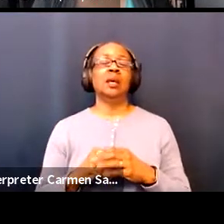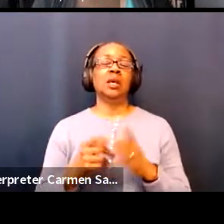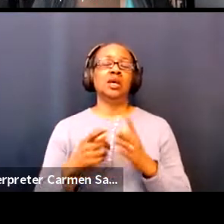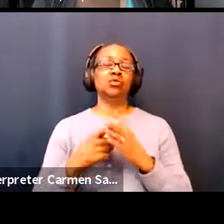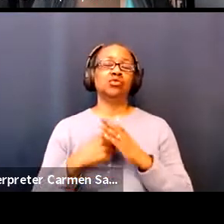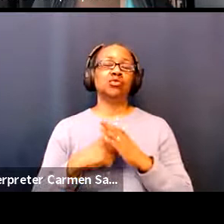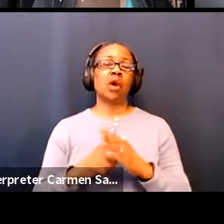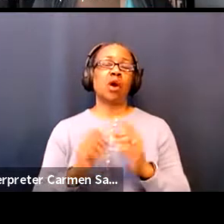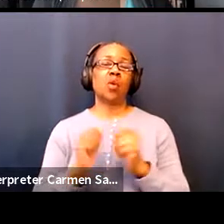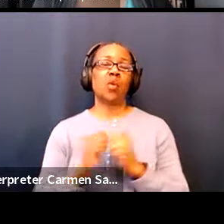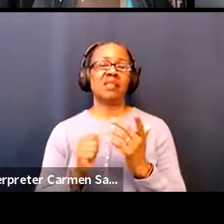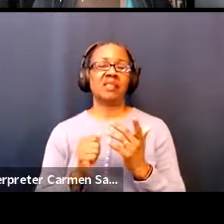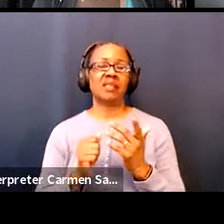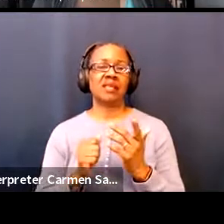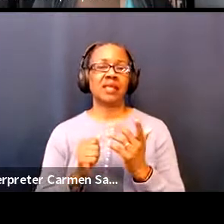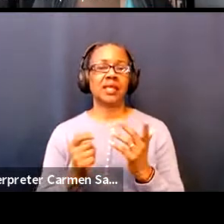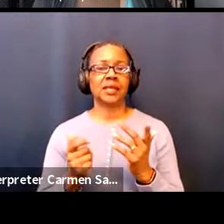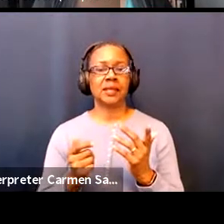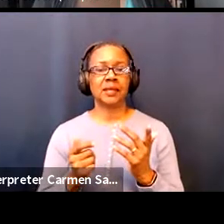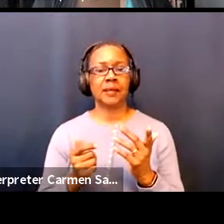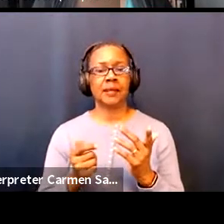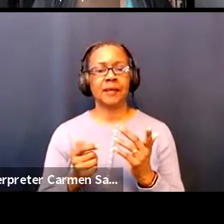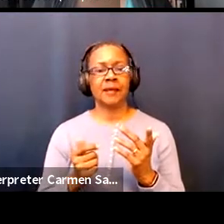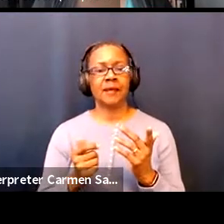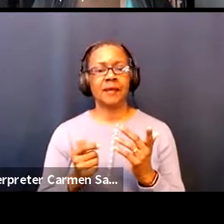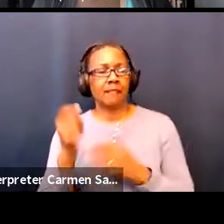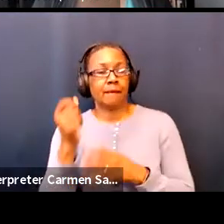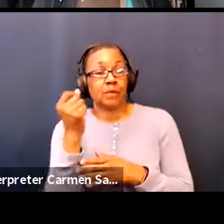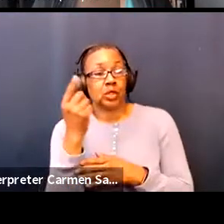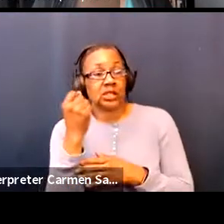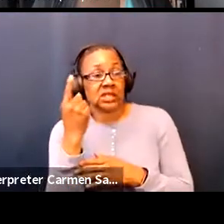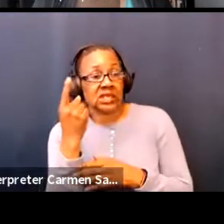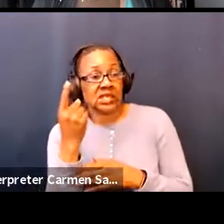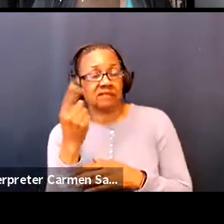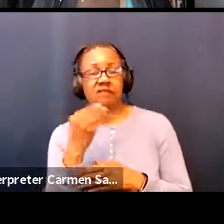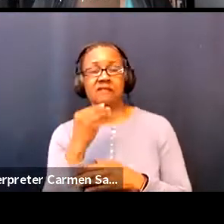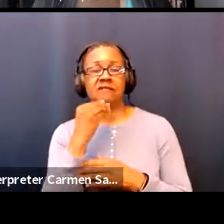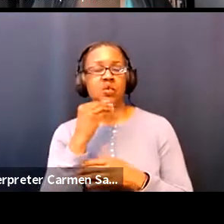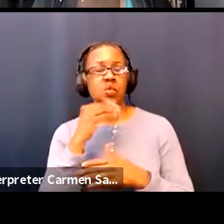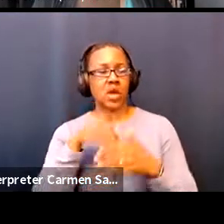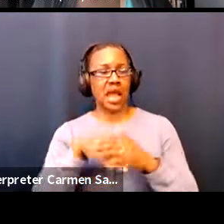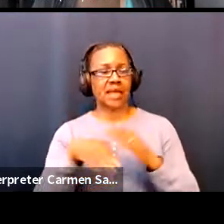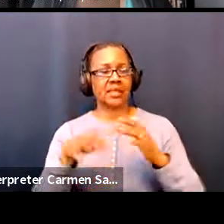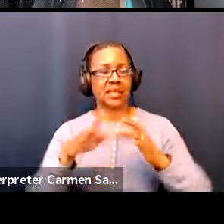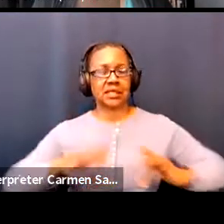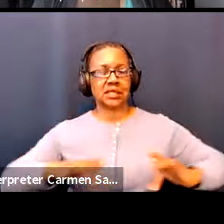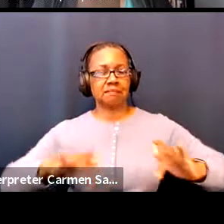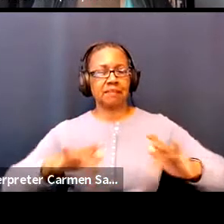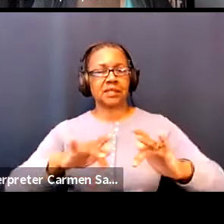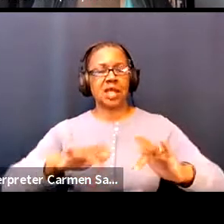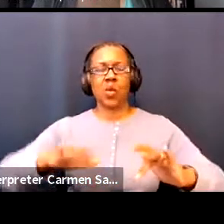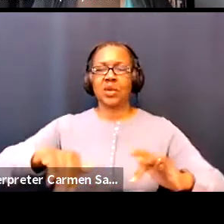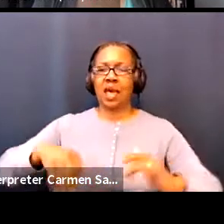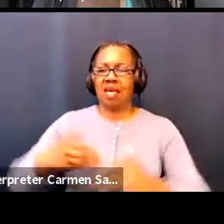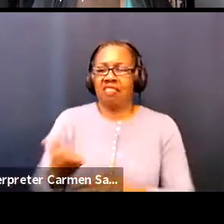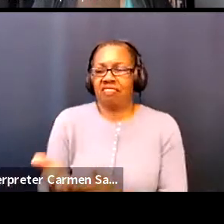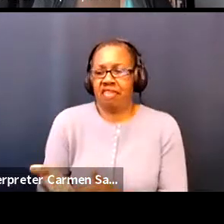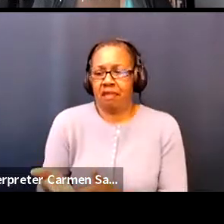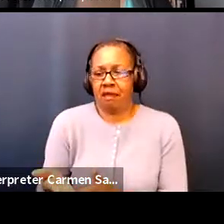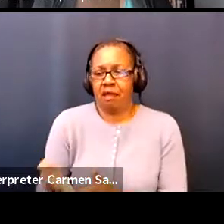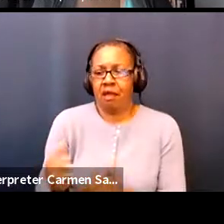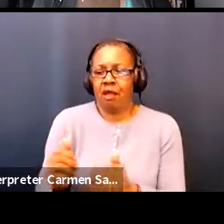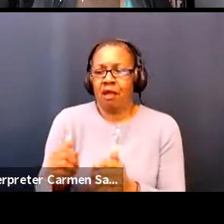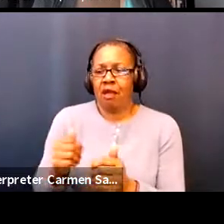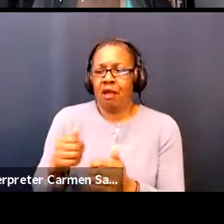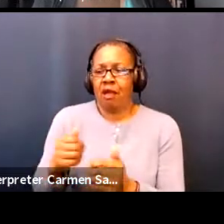with just the perceived food access space. So we're not yet at the day-to-day experiences, which is where we